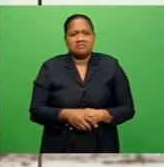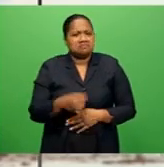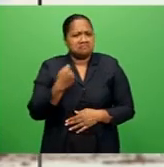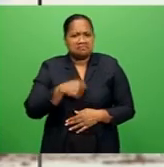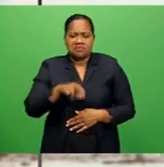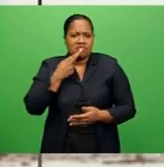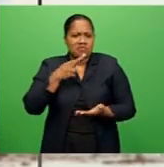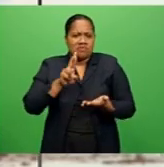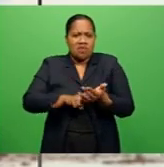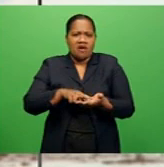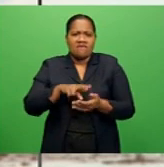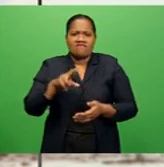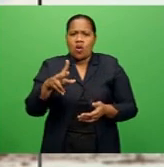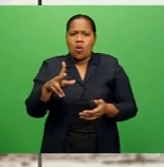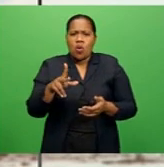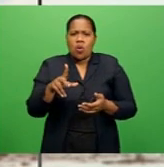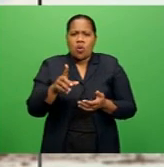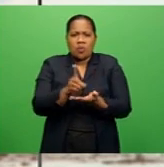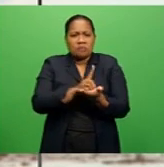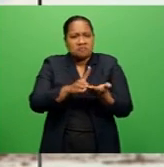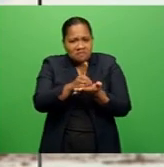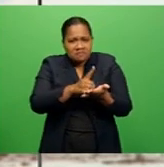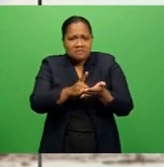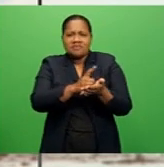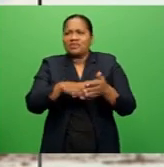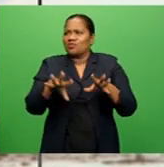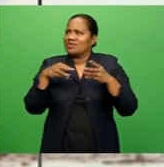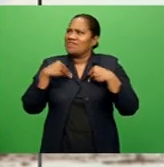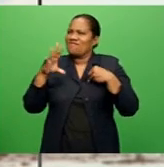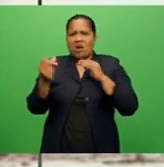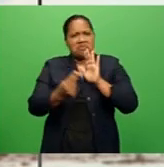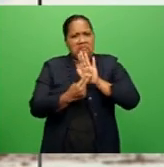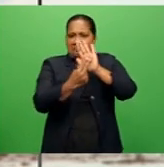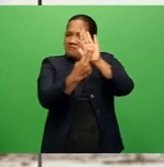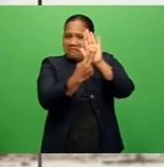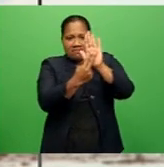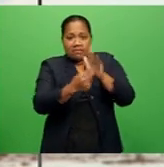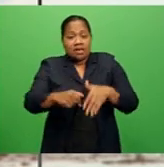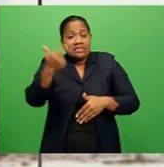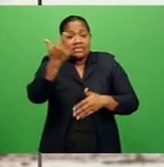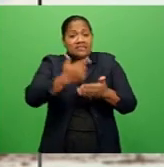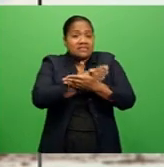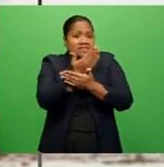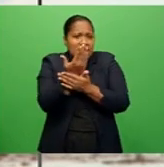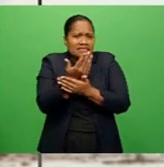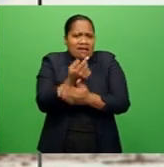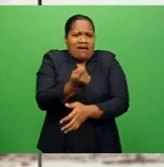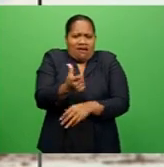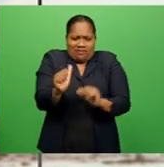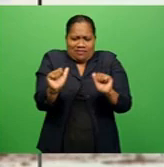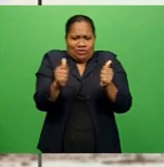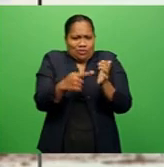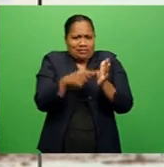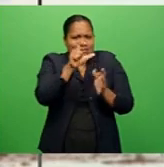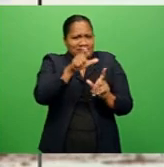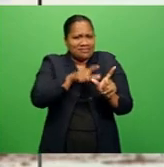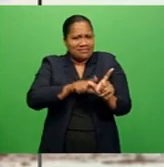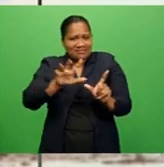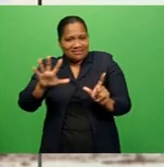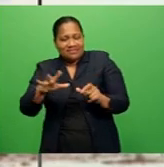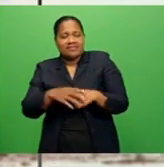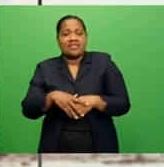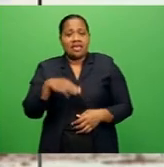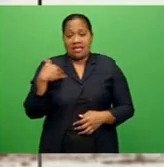of communicable diseases have been received from the Northern Division 17 days after the passing of TC Yasa. Health Minister